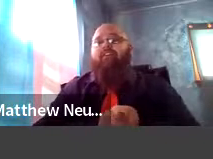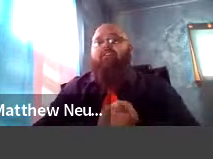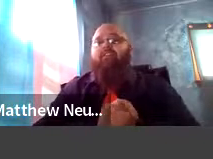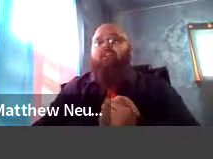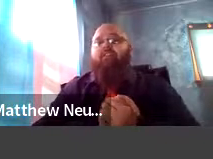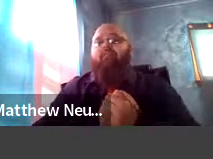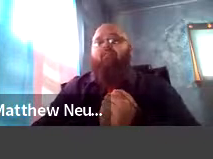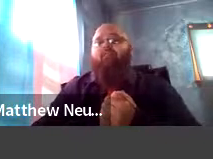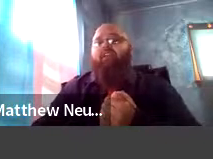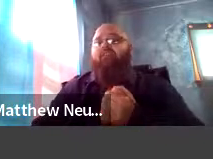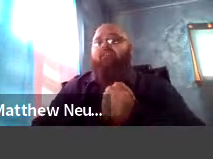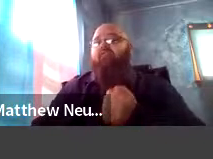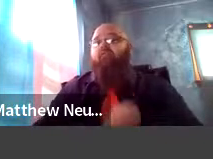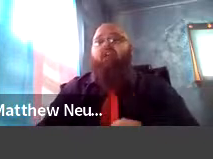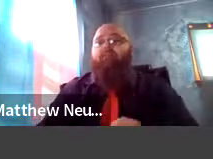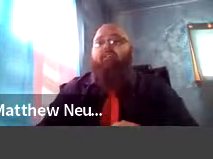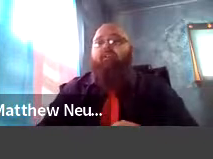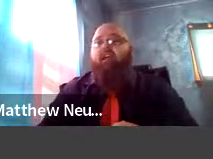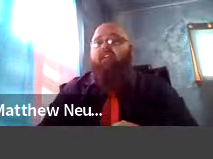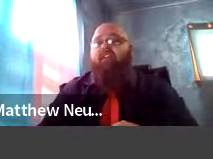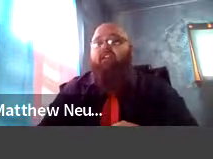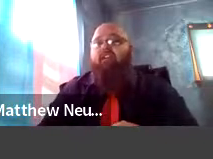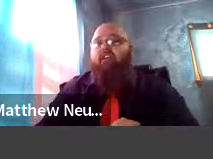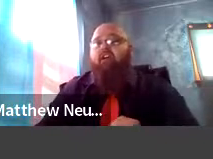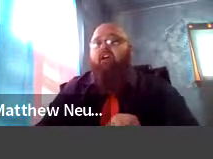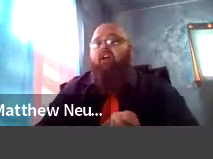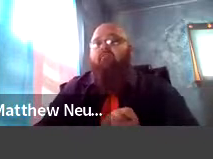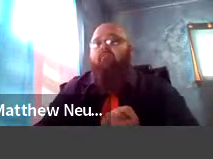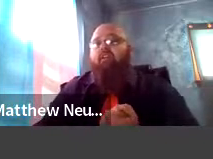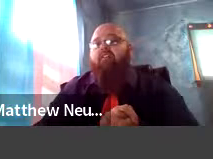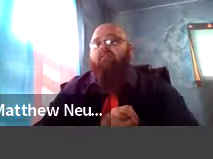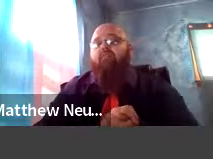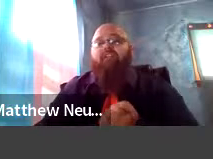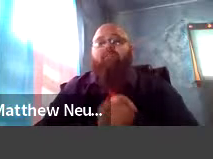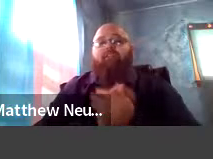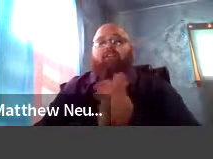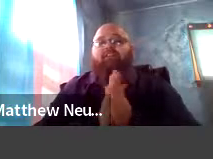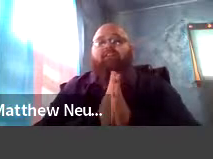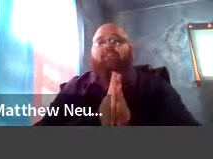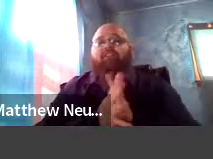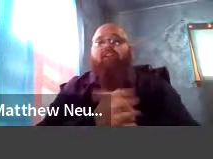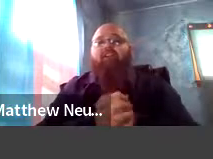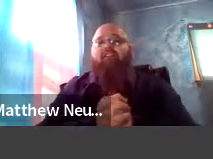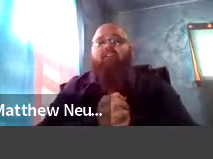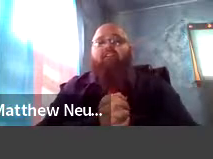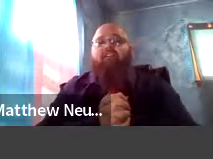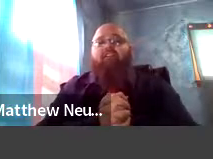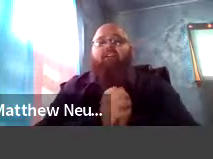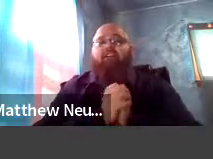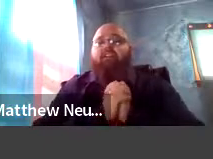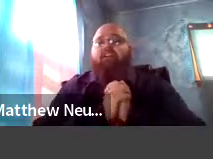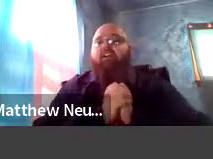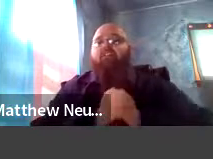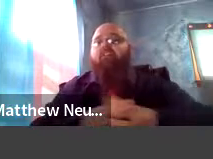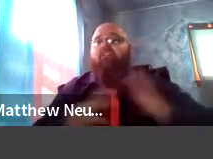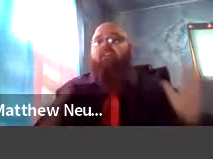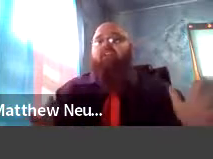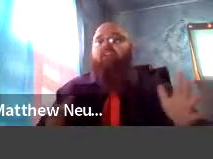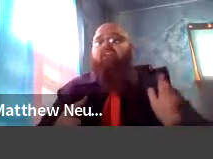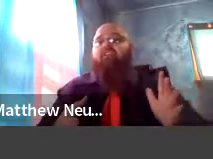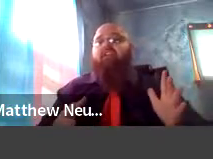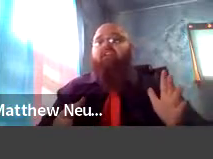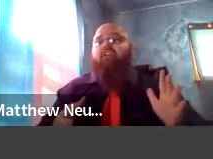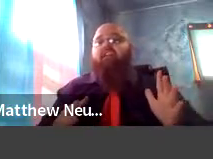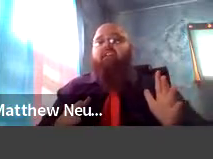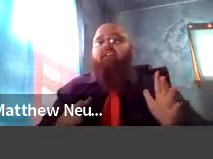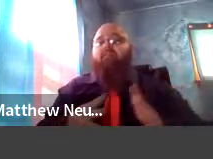fact that we've screwed up in the past. And we need to be conscious of the fact that there is an entire